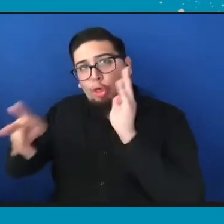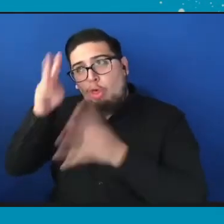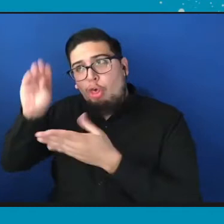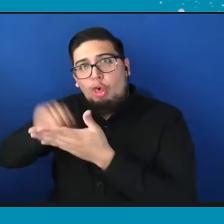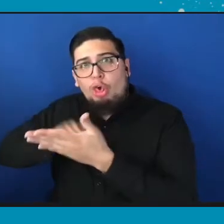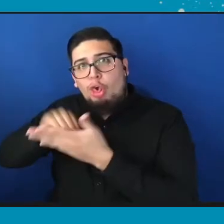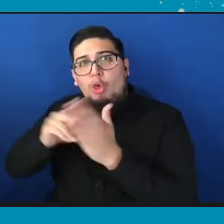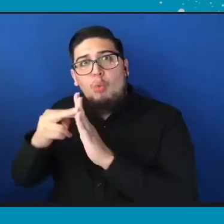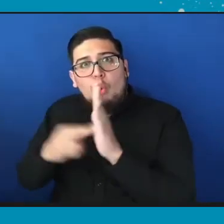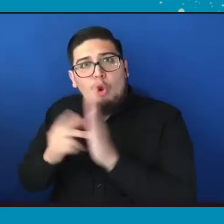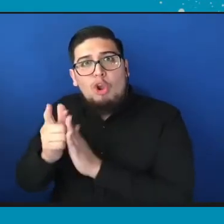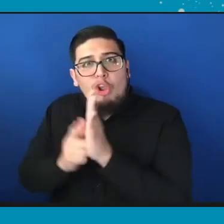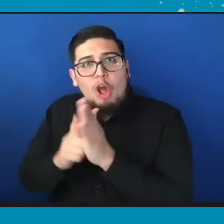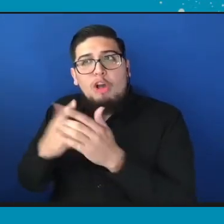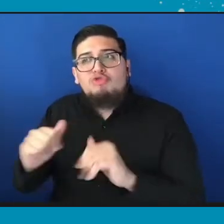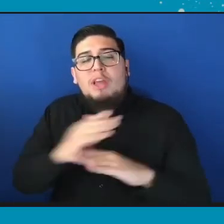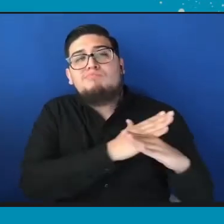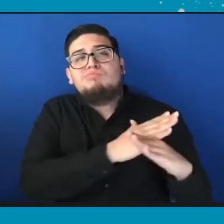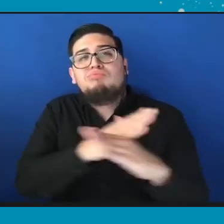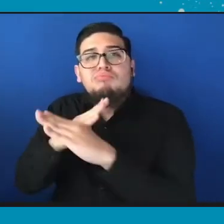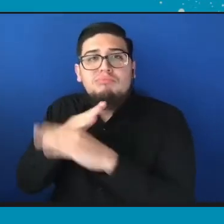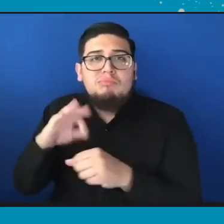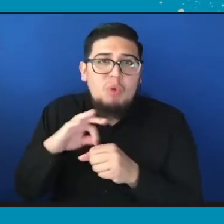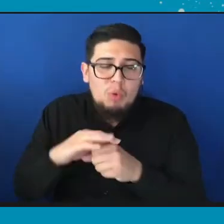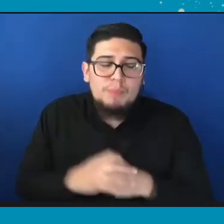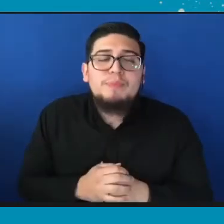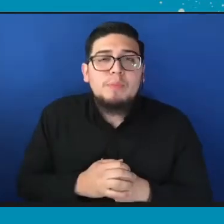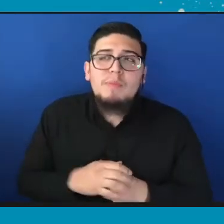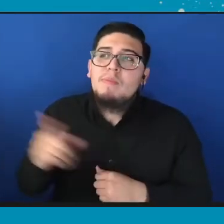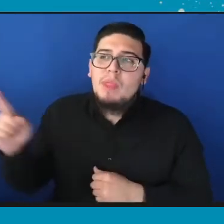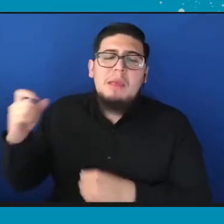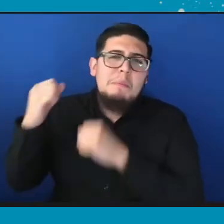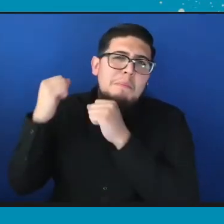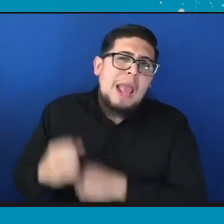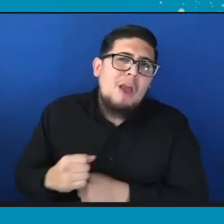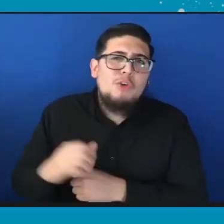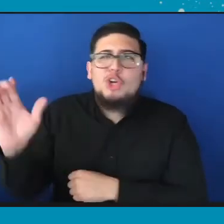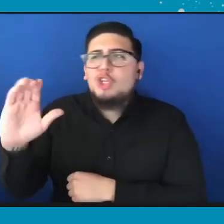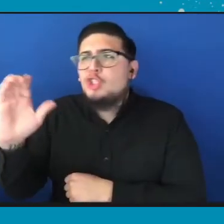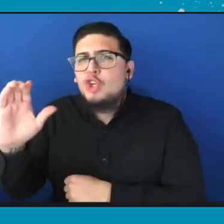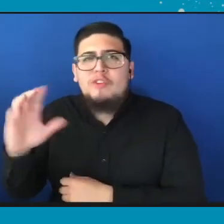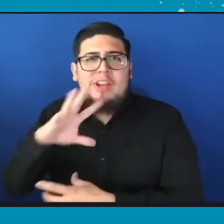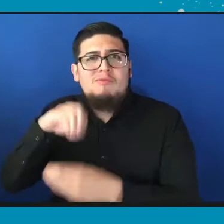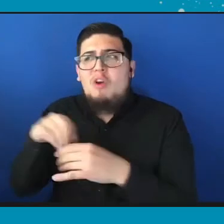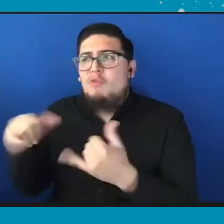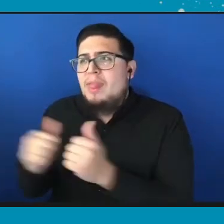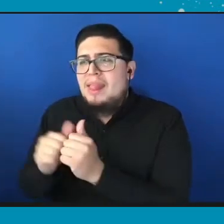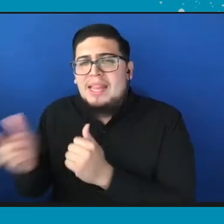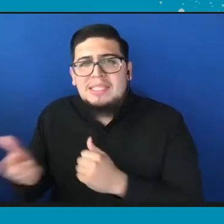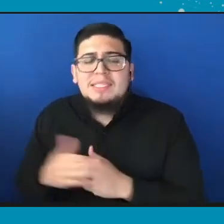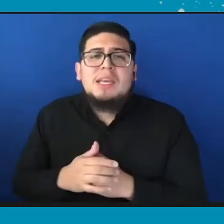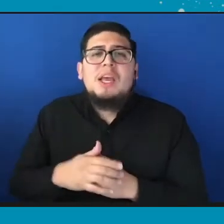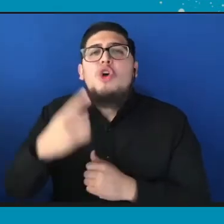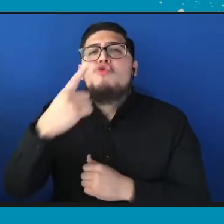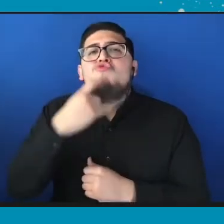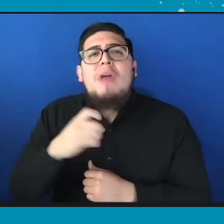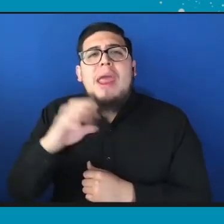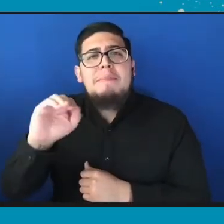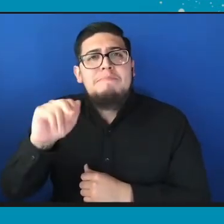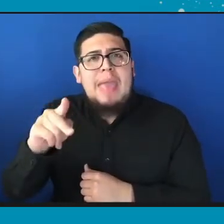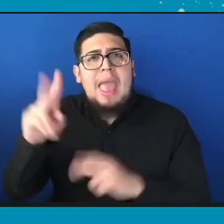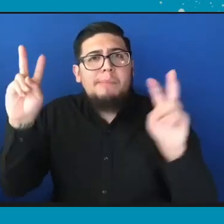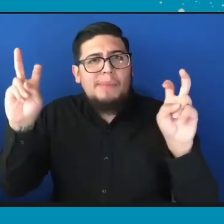Council for National Policy, a consortium of powerful conservatives that's been at play in all of this. Red Map was a project by